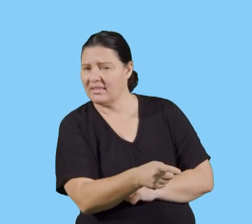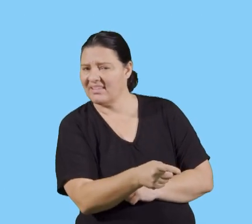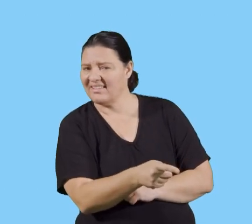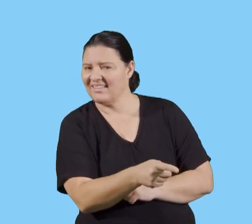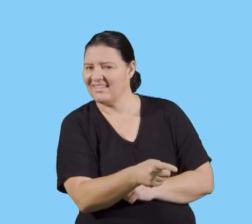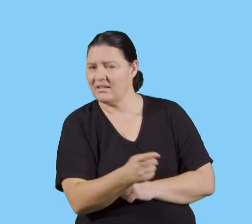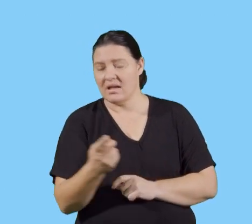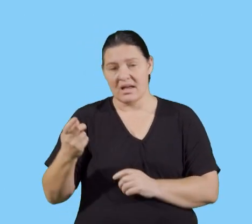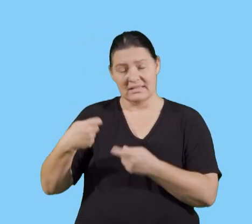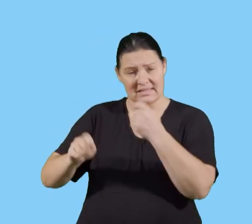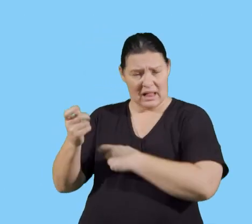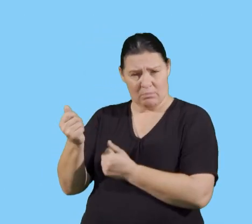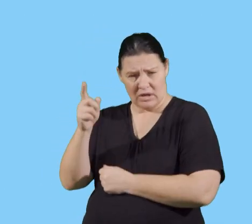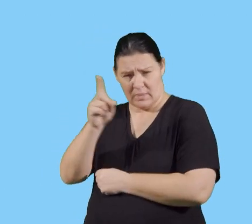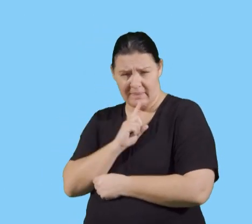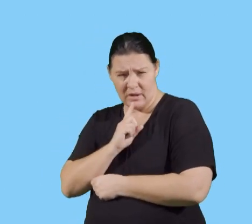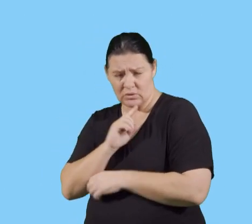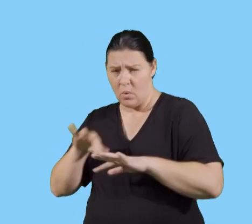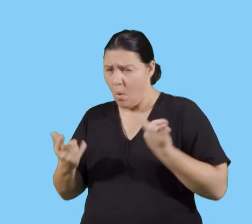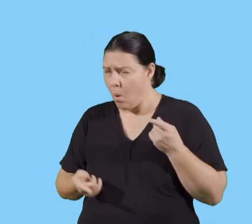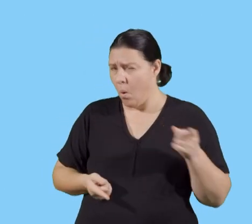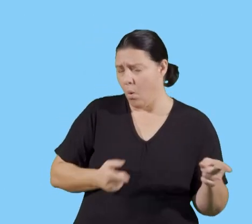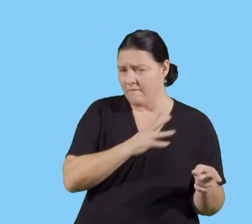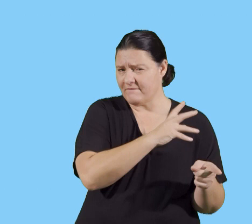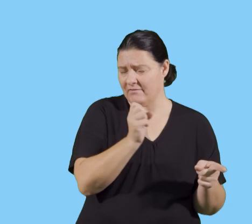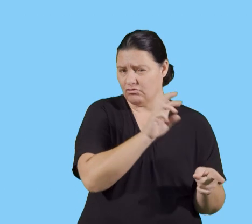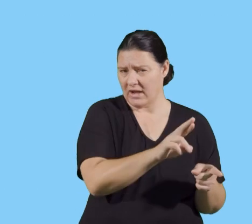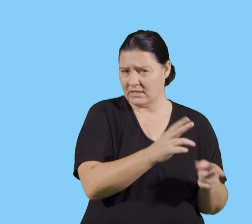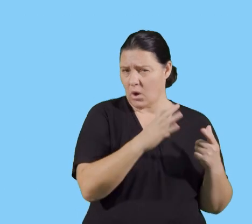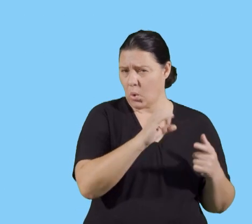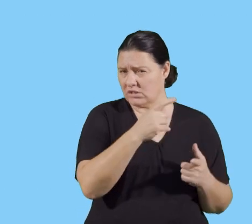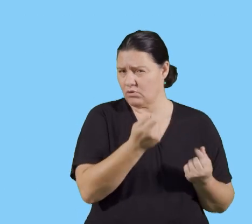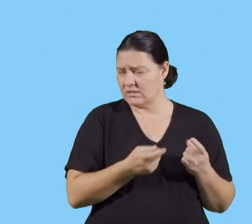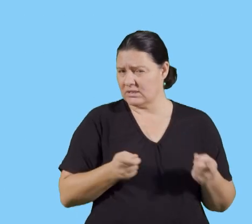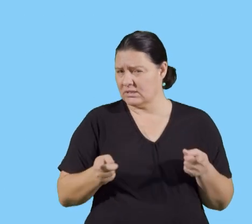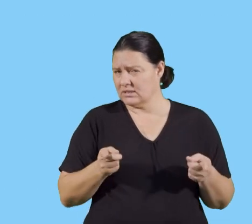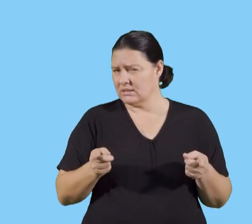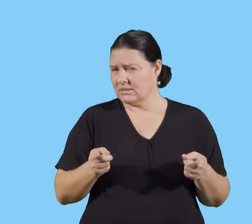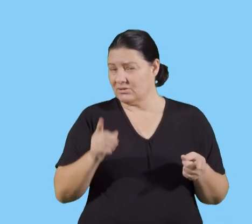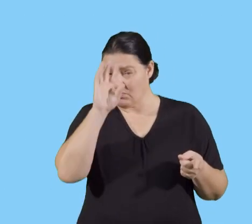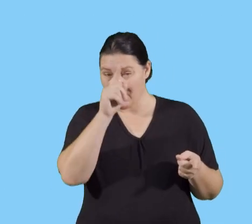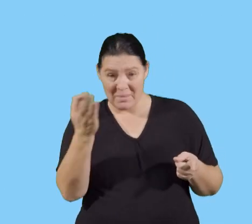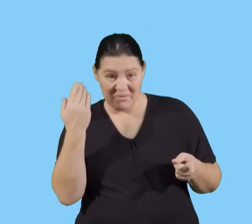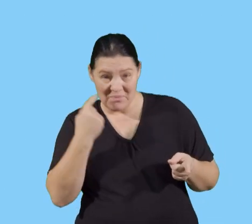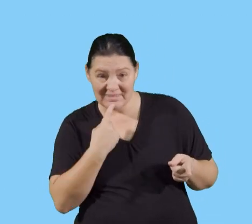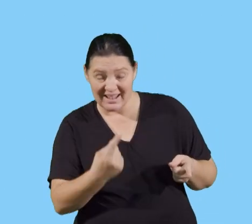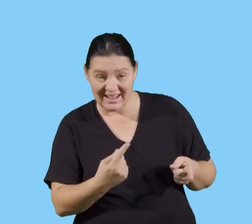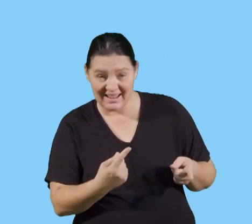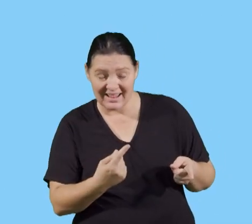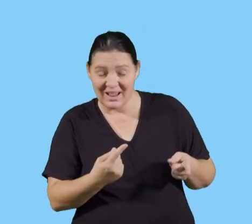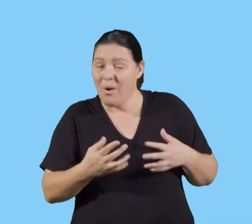record? The selling price of 1,000 or the cost price of 500? You remember what I told you a minute